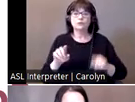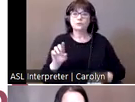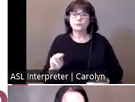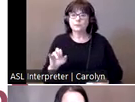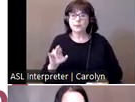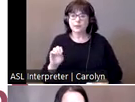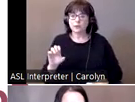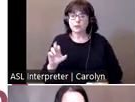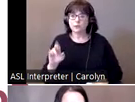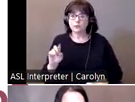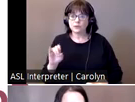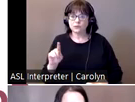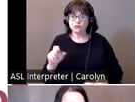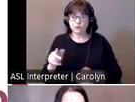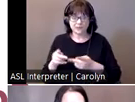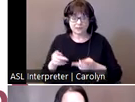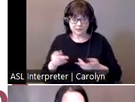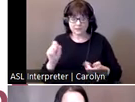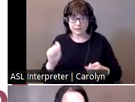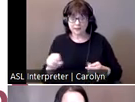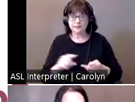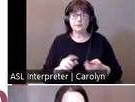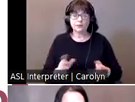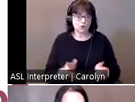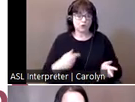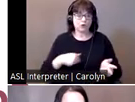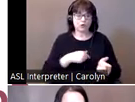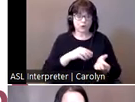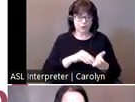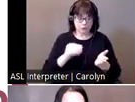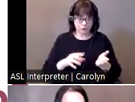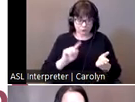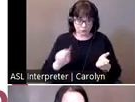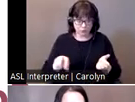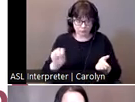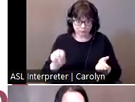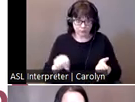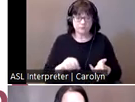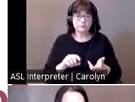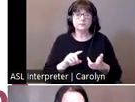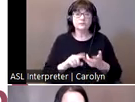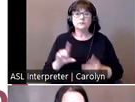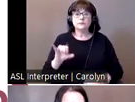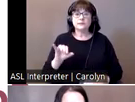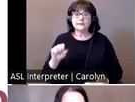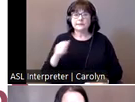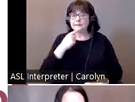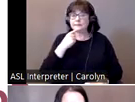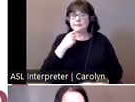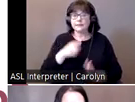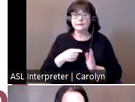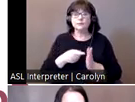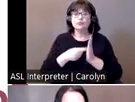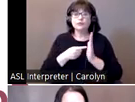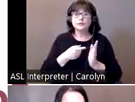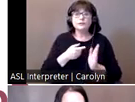Encouraging learners to take them, yep. Lisa mentions many of them have no academic prerequisites, that's right. LBS can